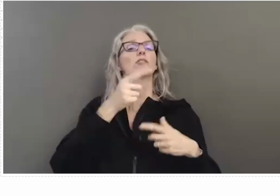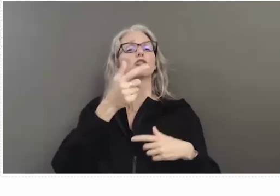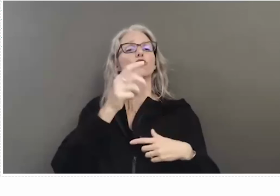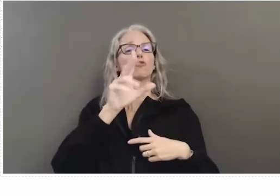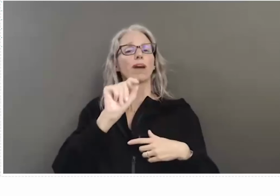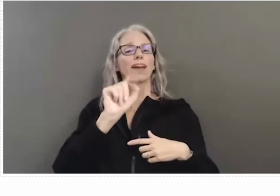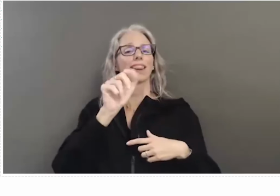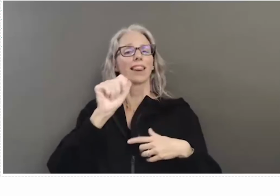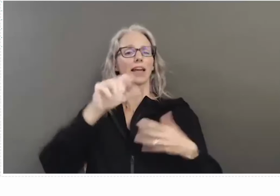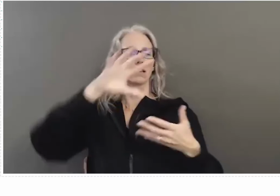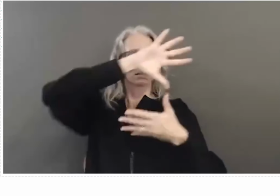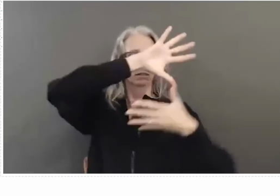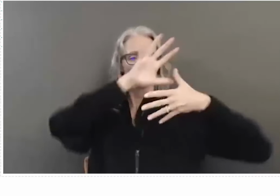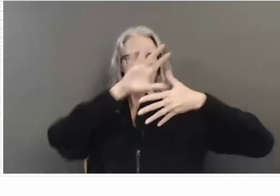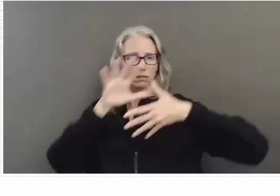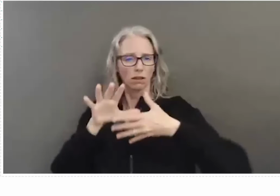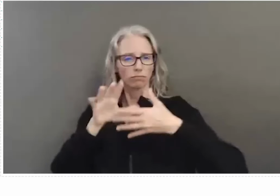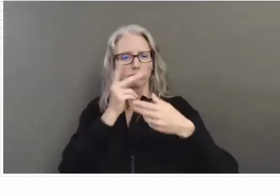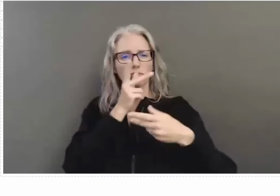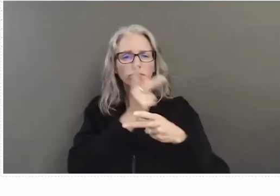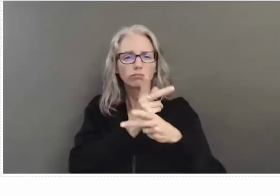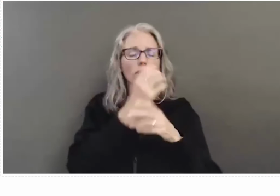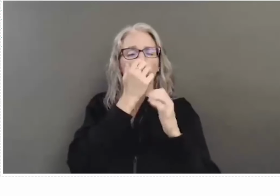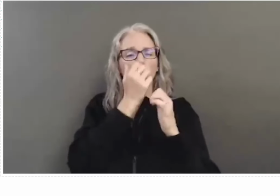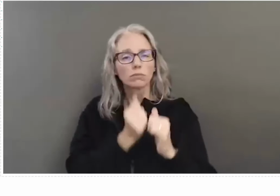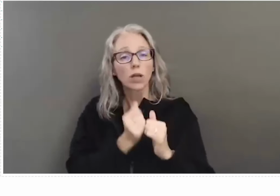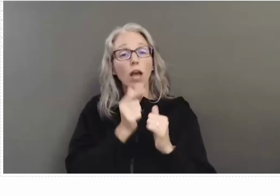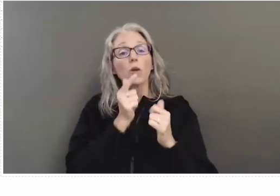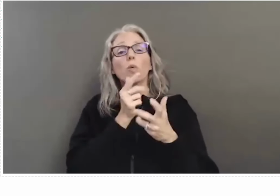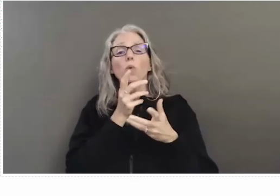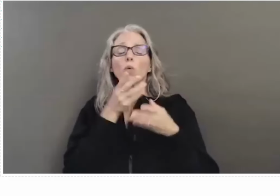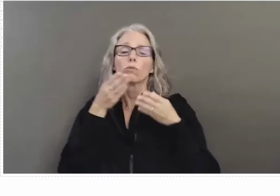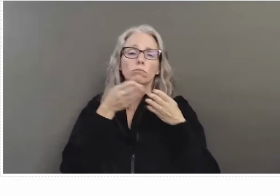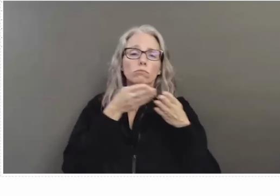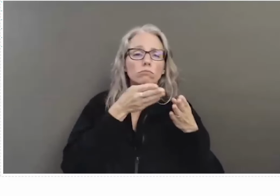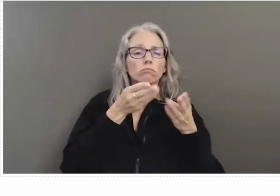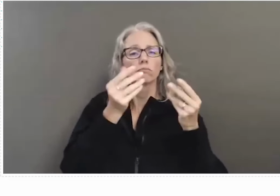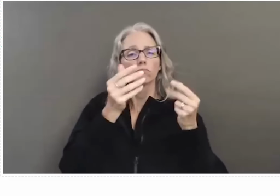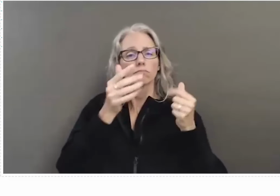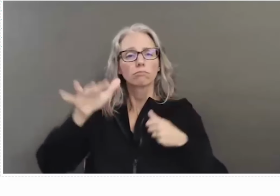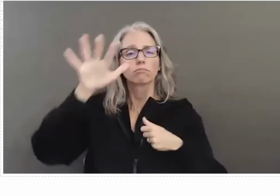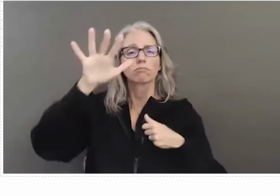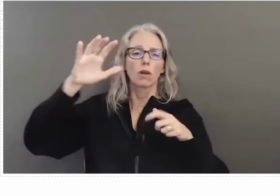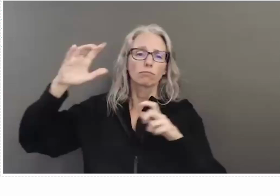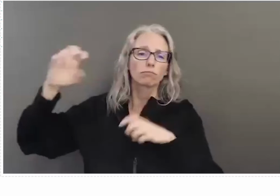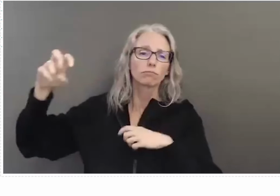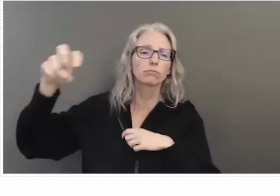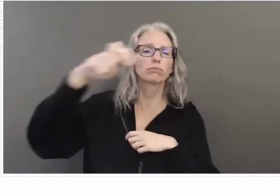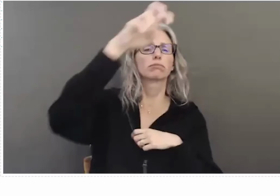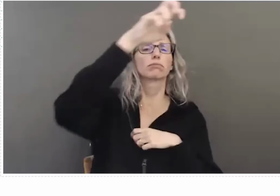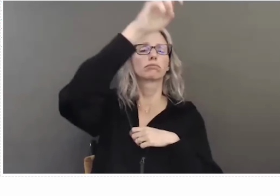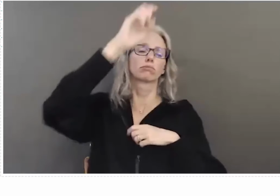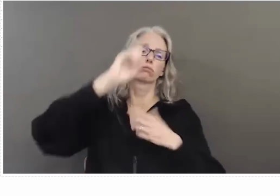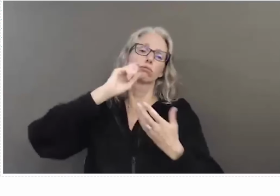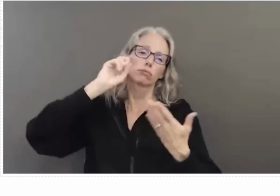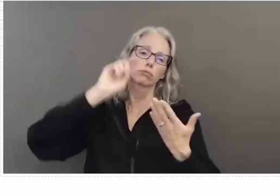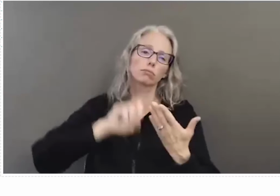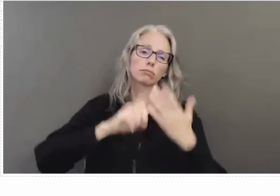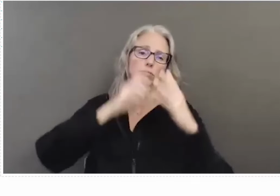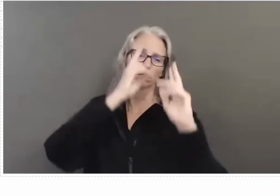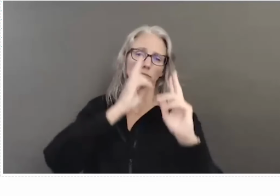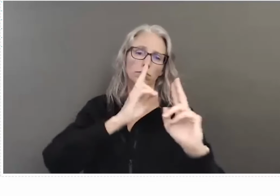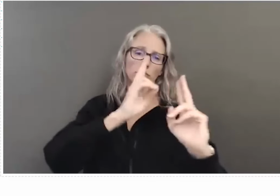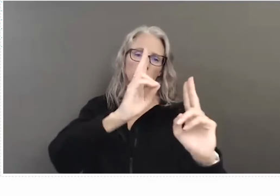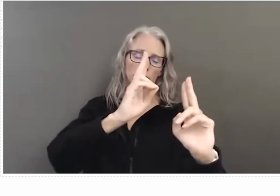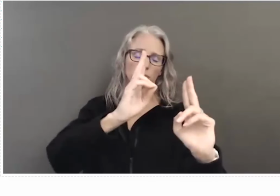before us and have traveled the lands and waters of this territory. We're grateful to have the opportunity to work, to live, and to meet on these lands.